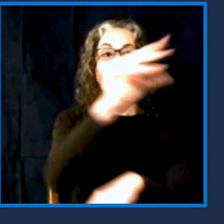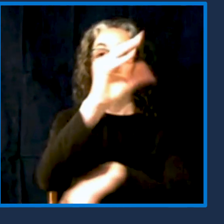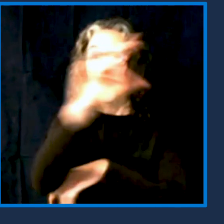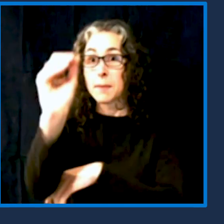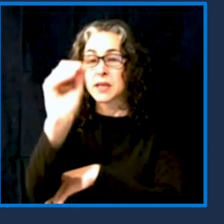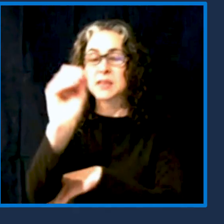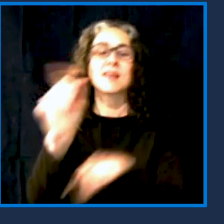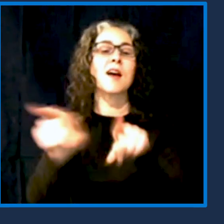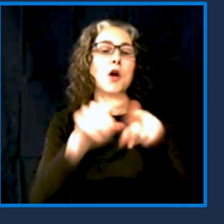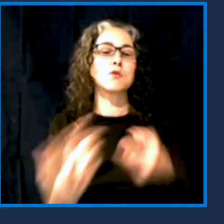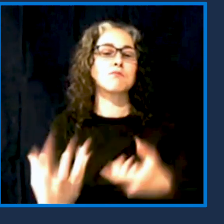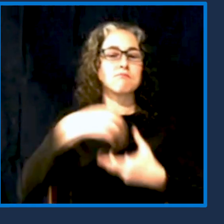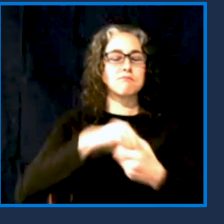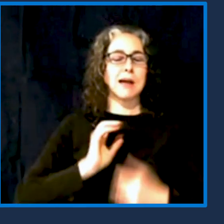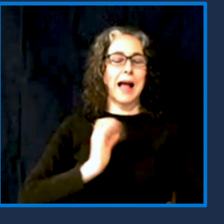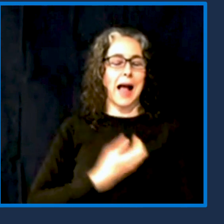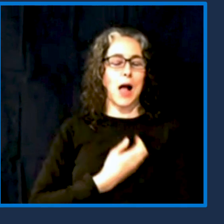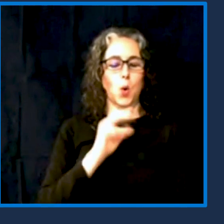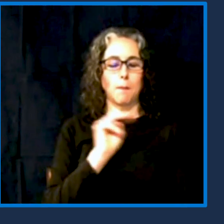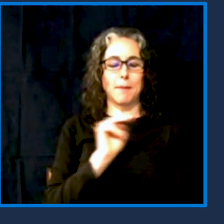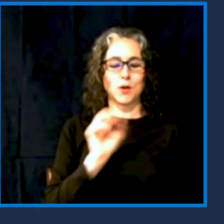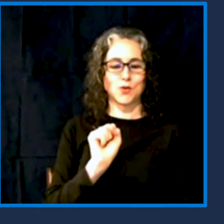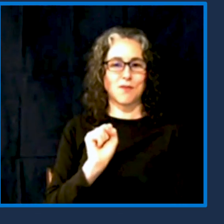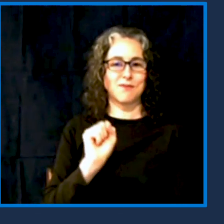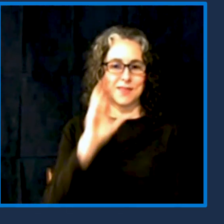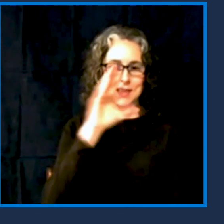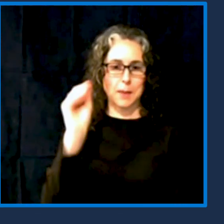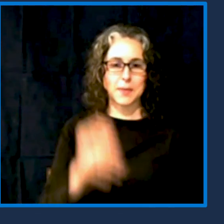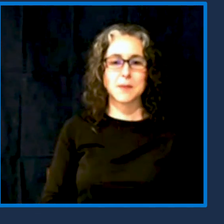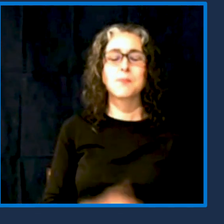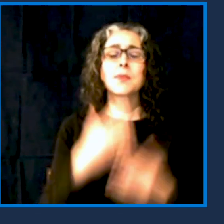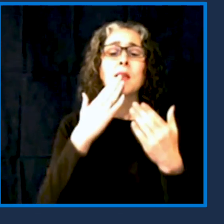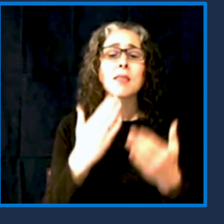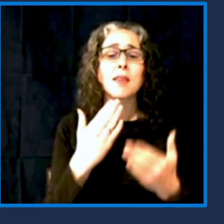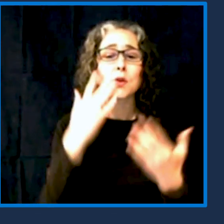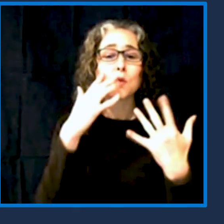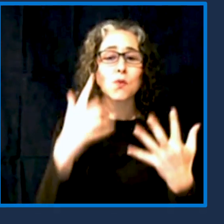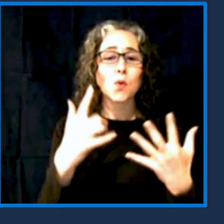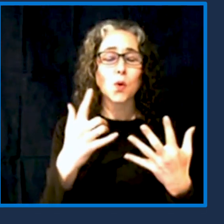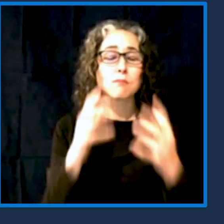Microsoft. Thank you for listening in and attending Ability.